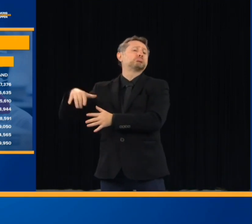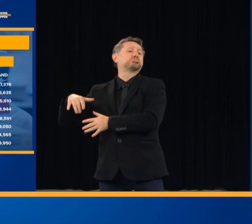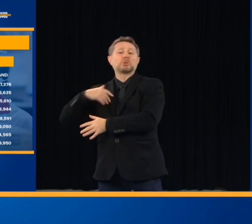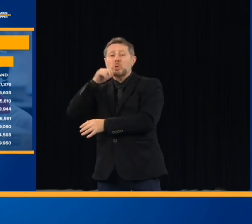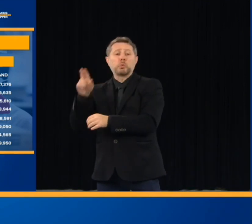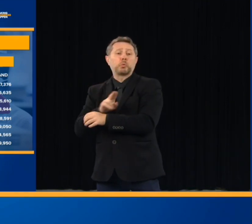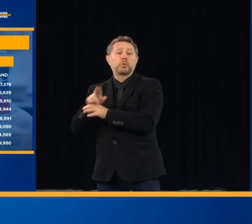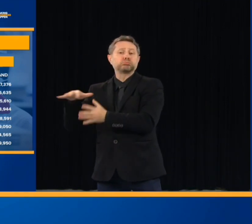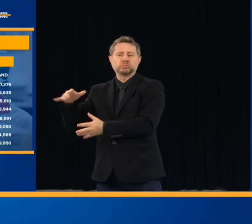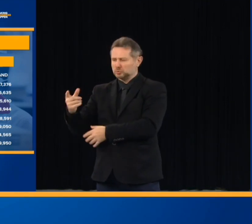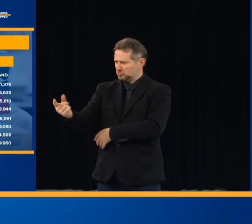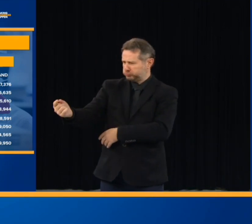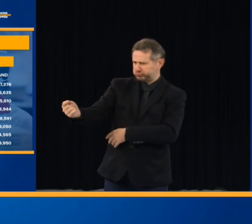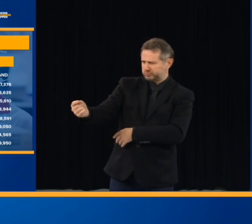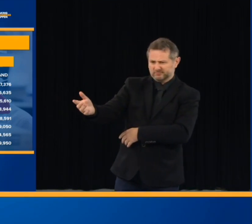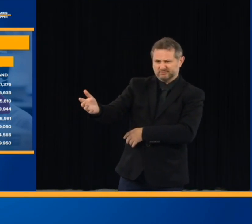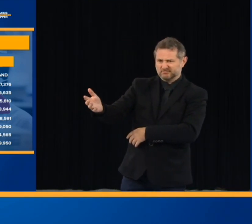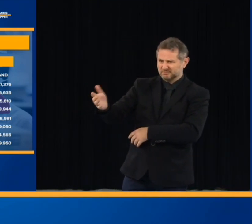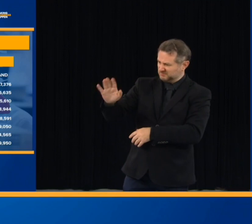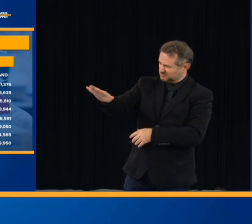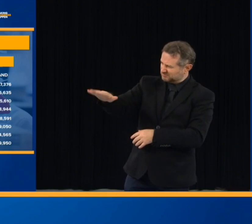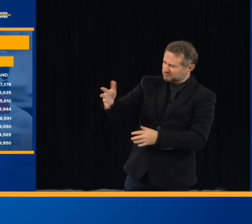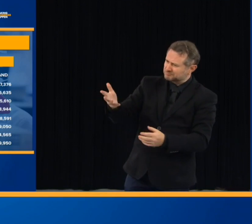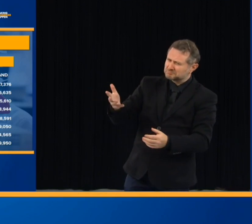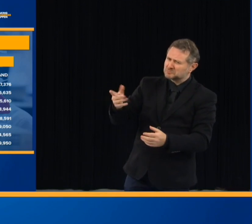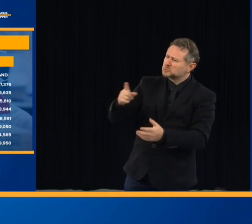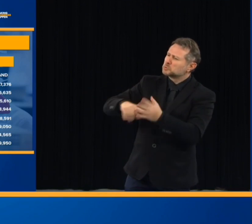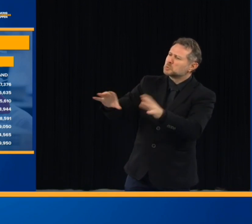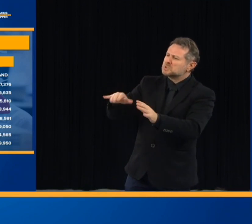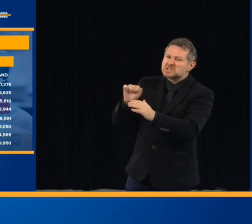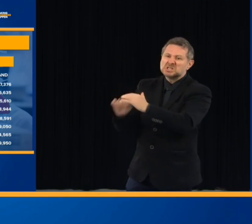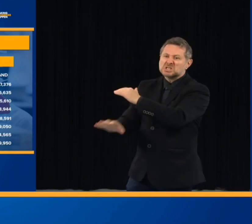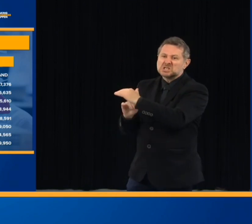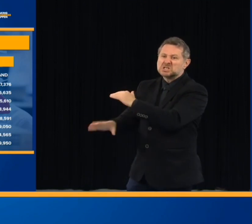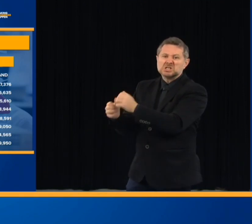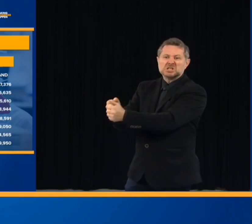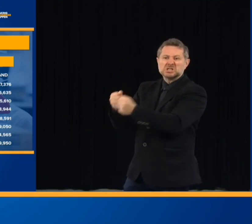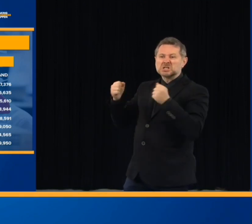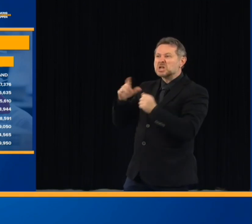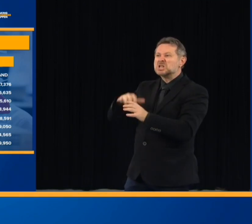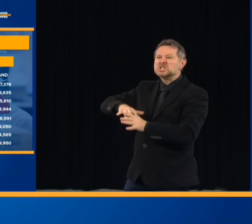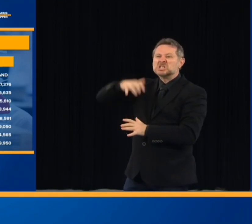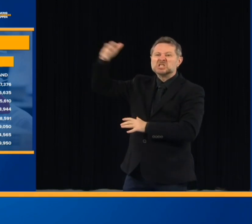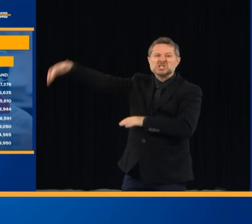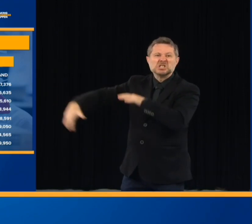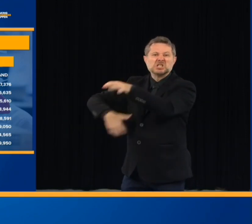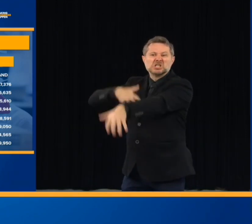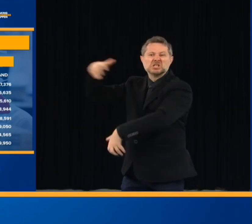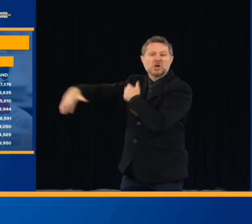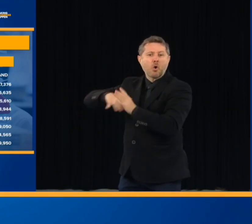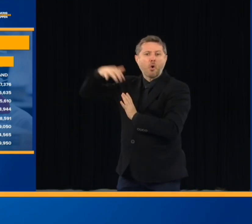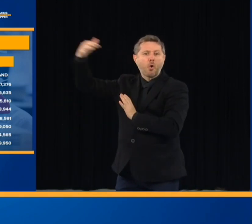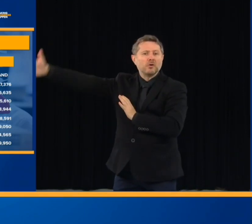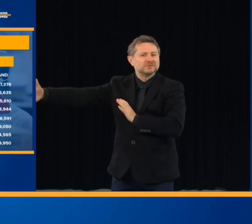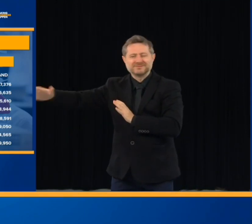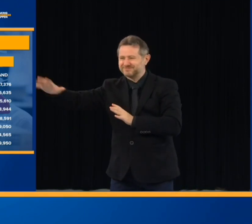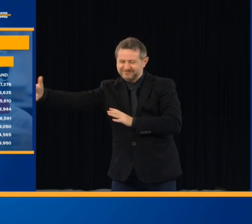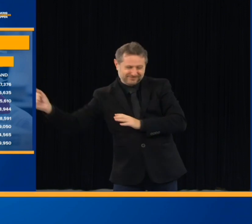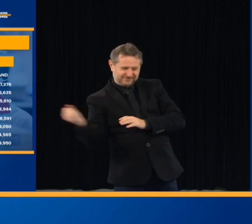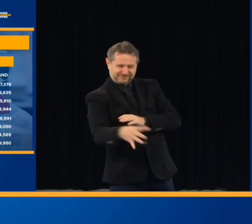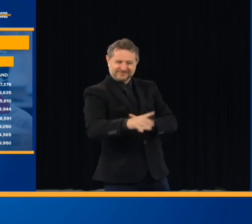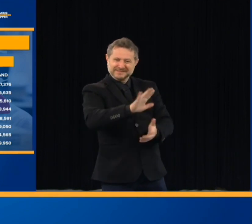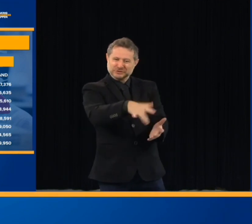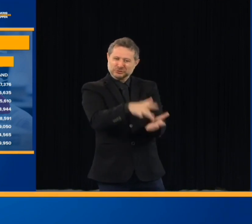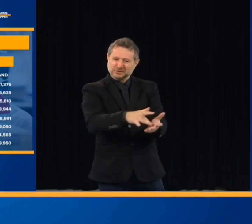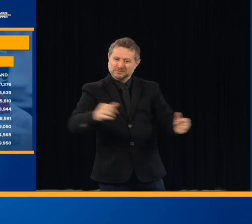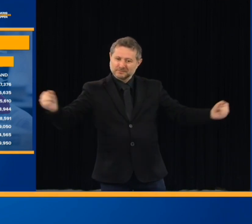We're saying, don't hoard supplies. Let's put all the supplies in a central stockpile, and then